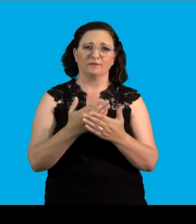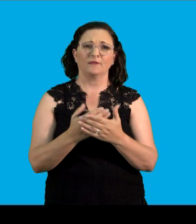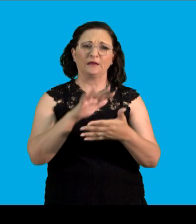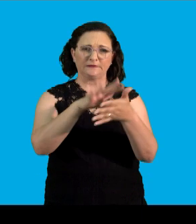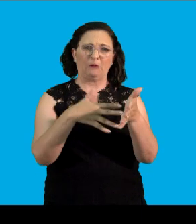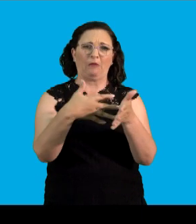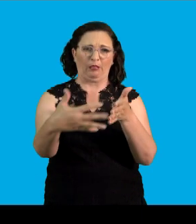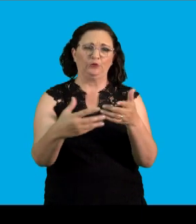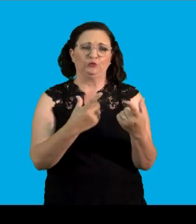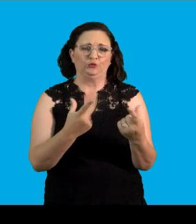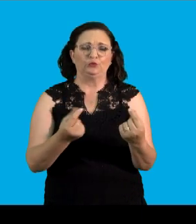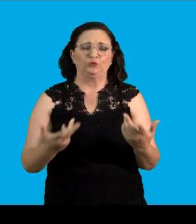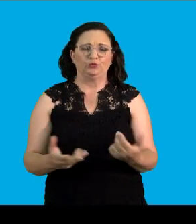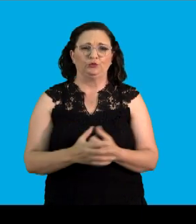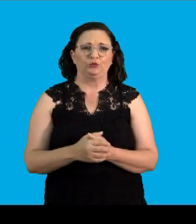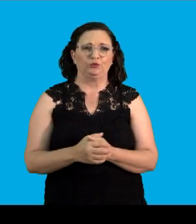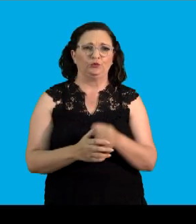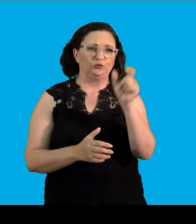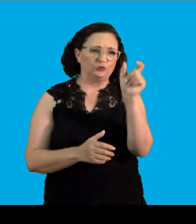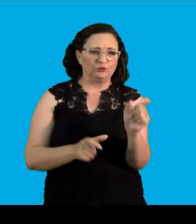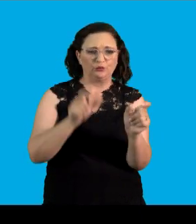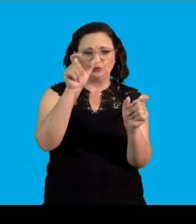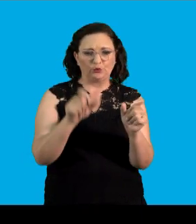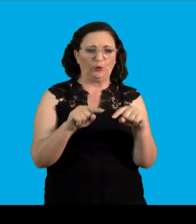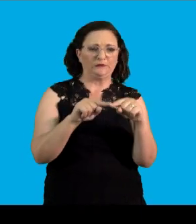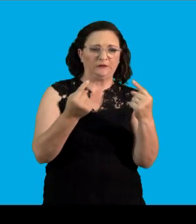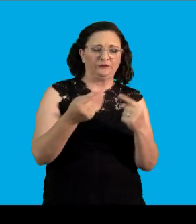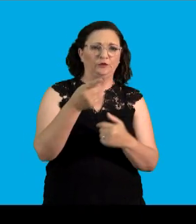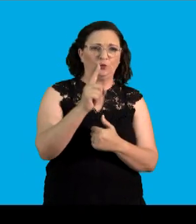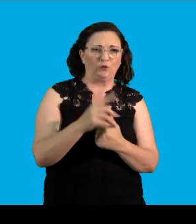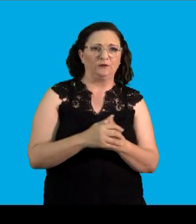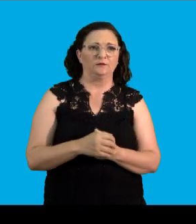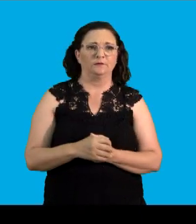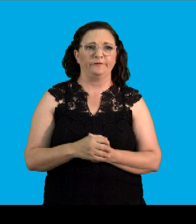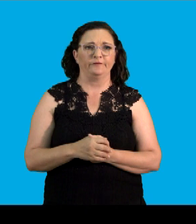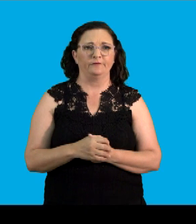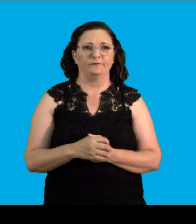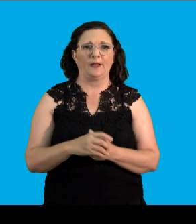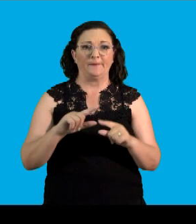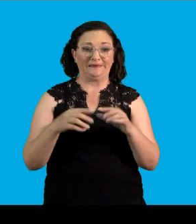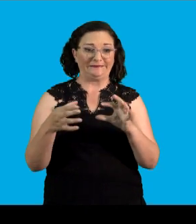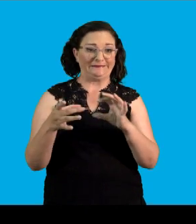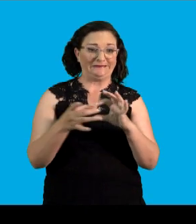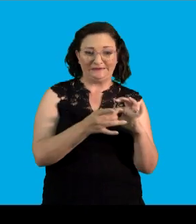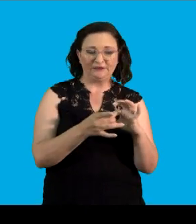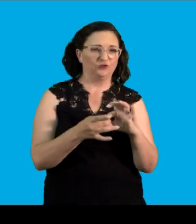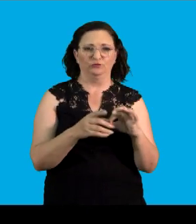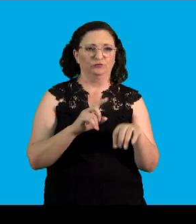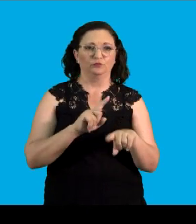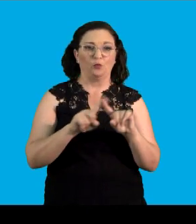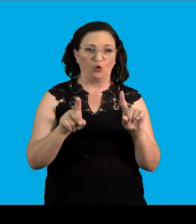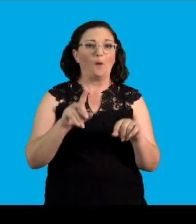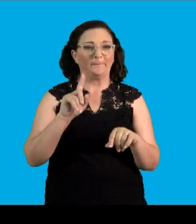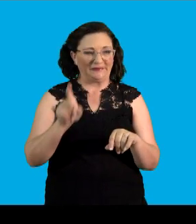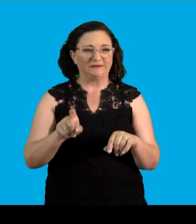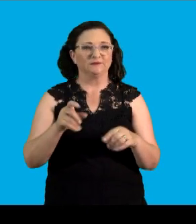in a form of a table whereby you're writing the differences. Like they said, the differences does not have to link, but they must be